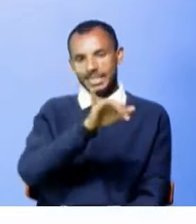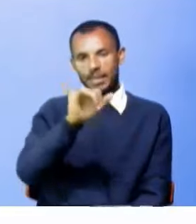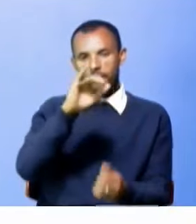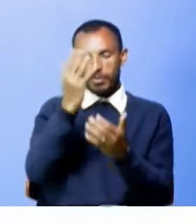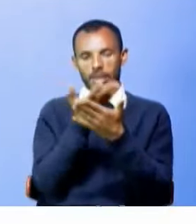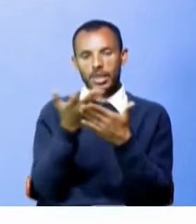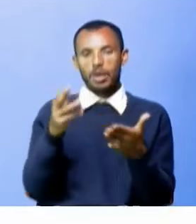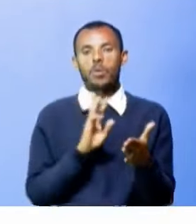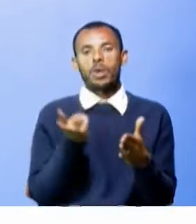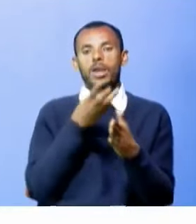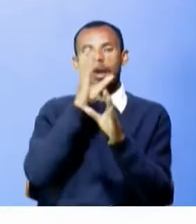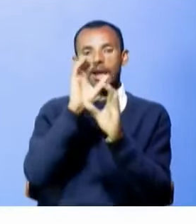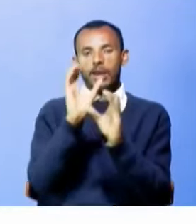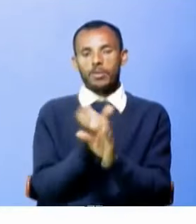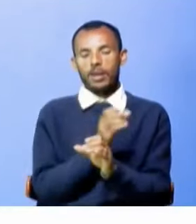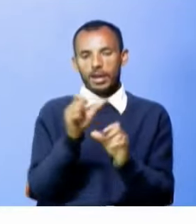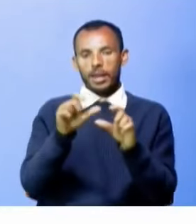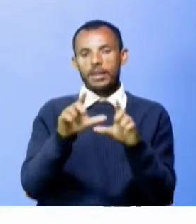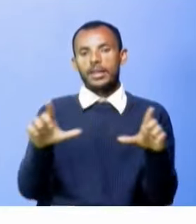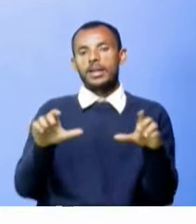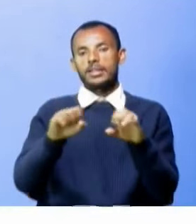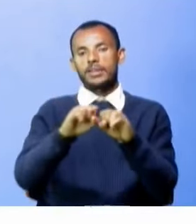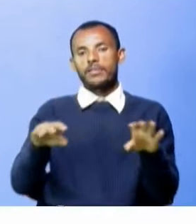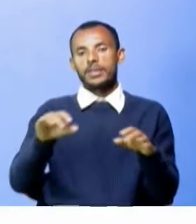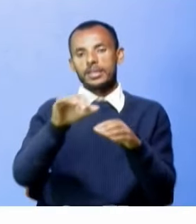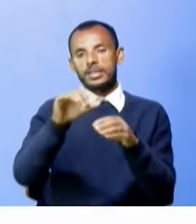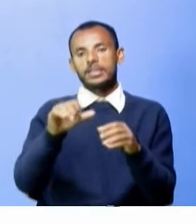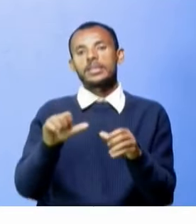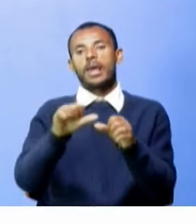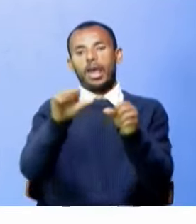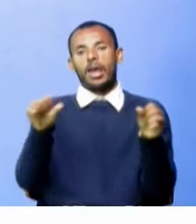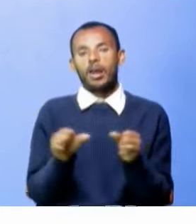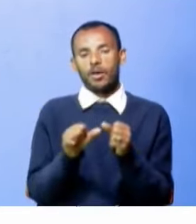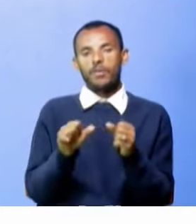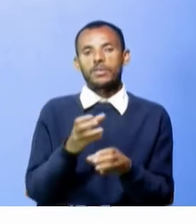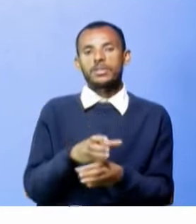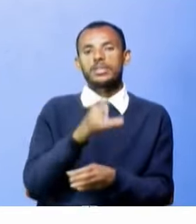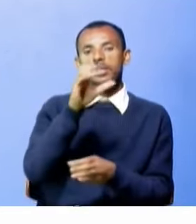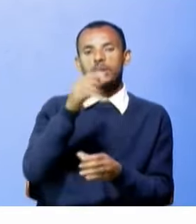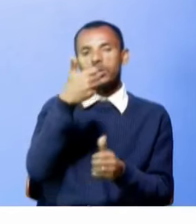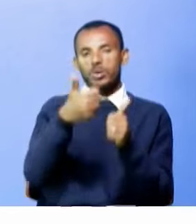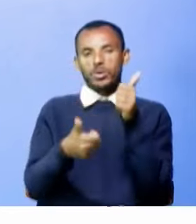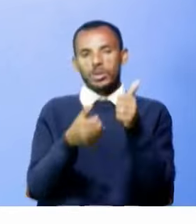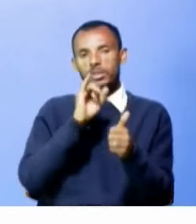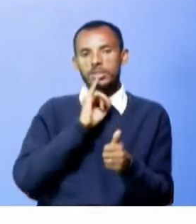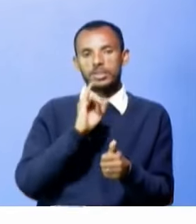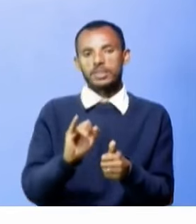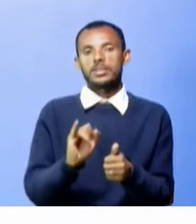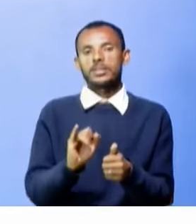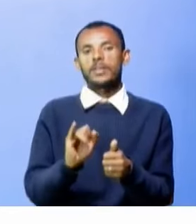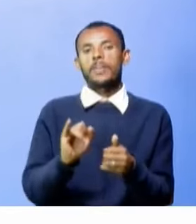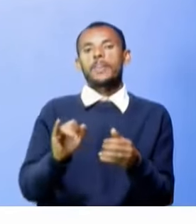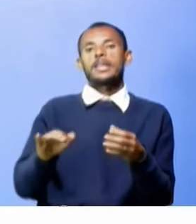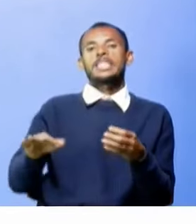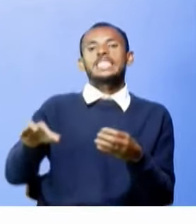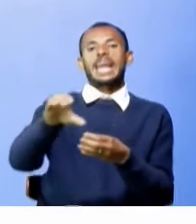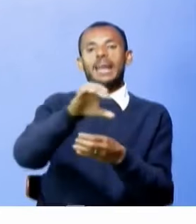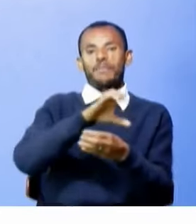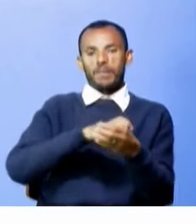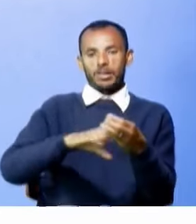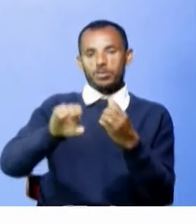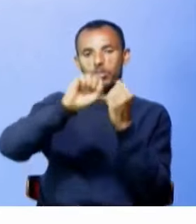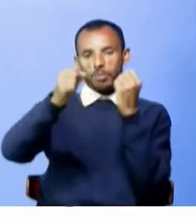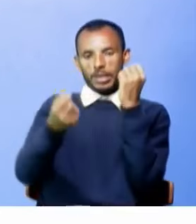We calculated the lateral surface area of a cylinder, which is going to be the circumference of the